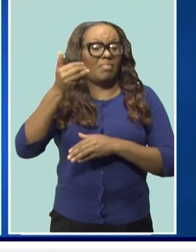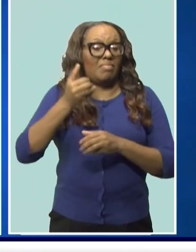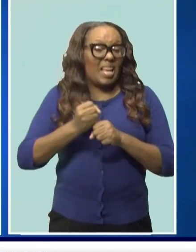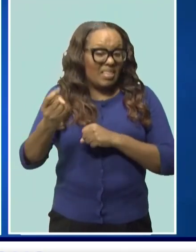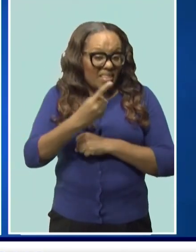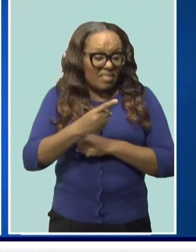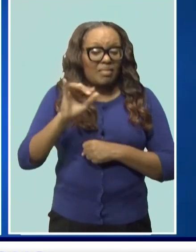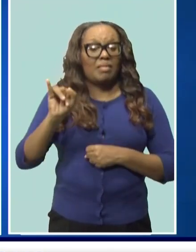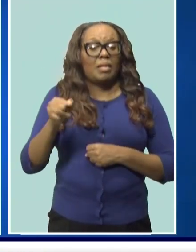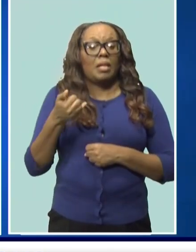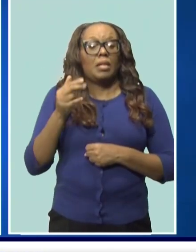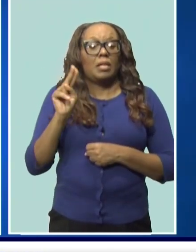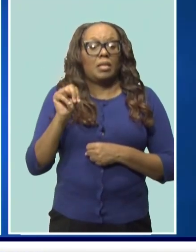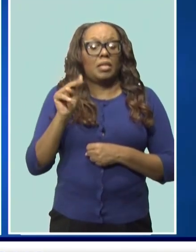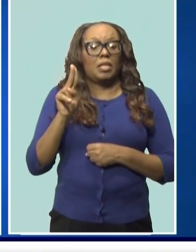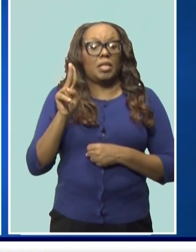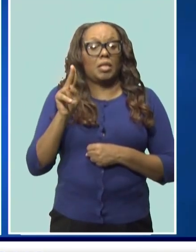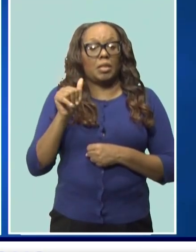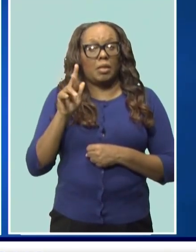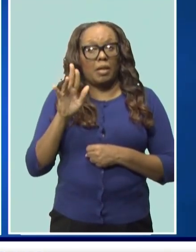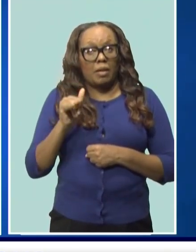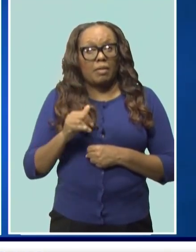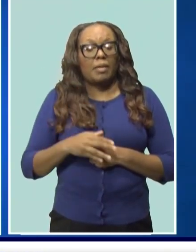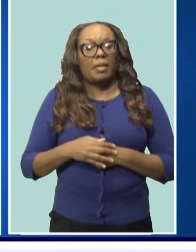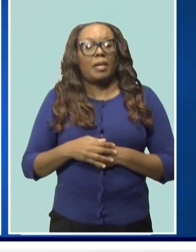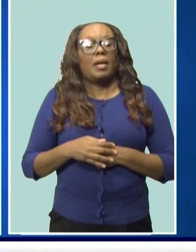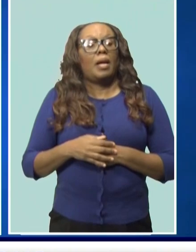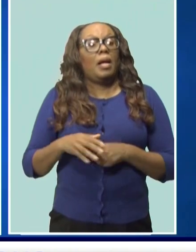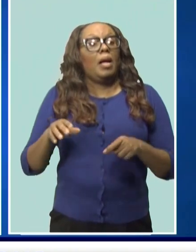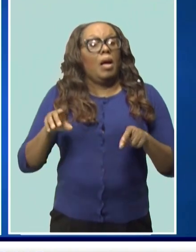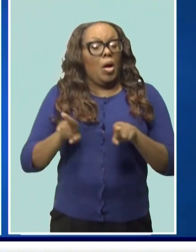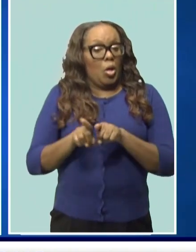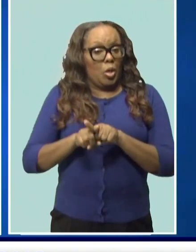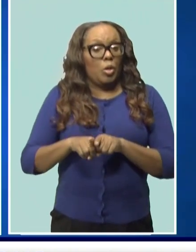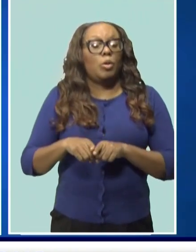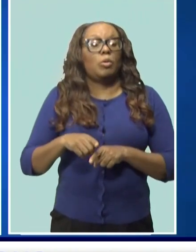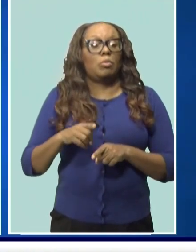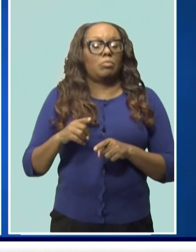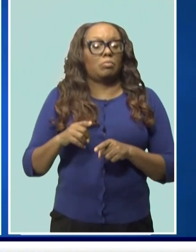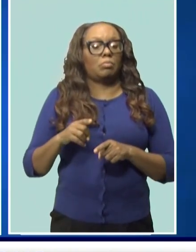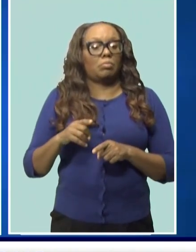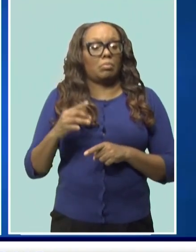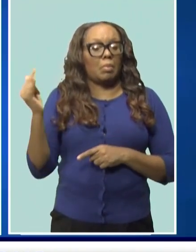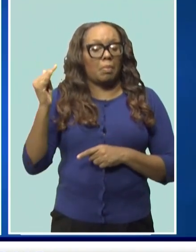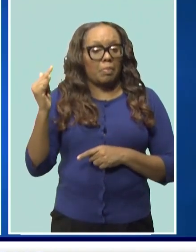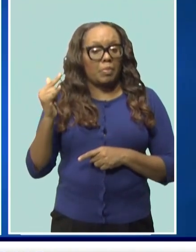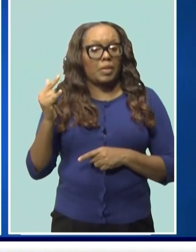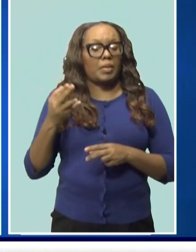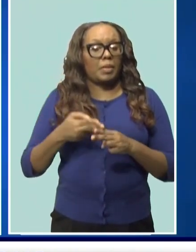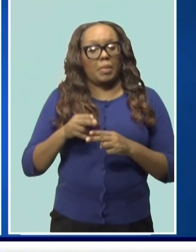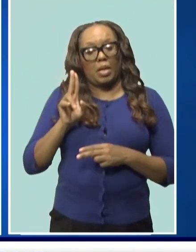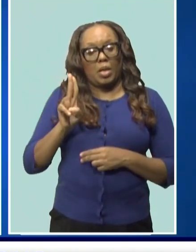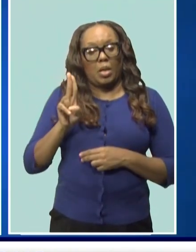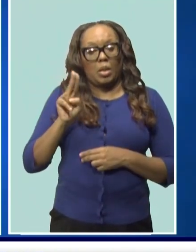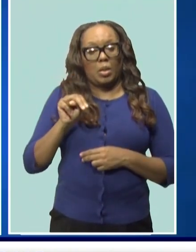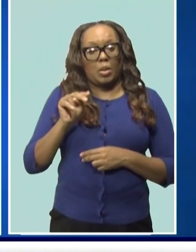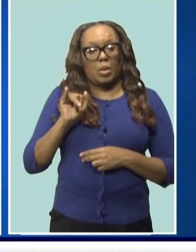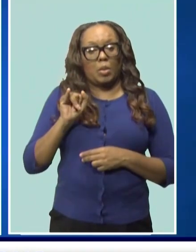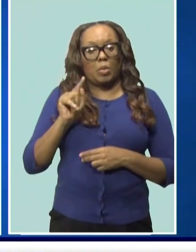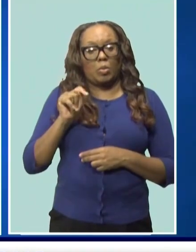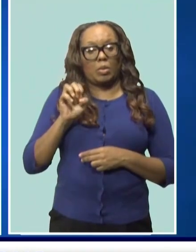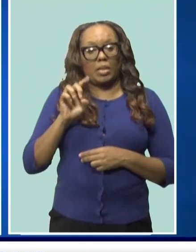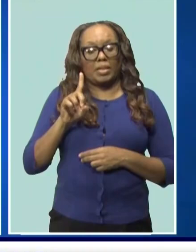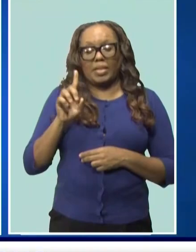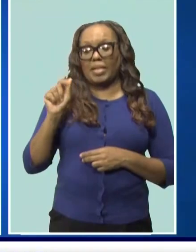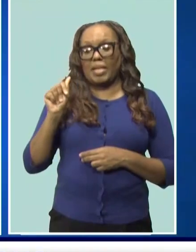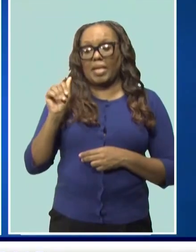to 55,532 seats when United Airlines takes their Newark service back to daily for March and April. American